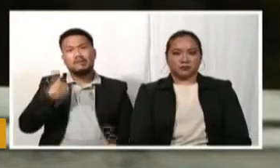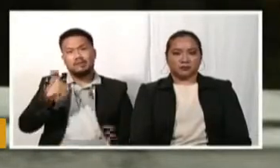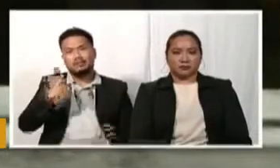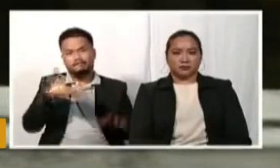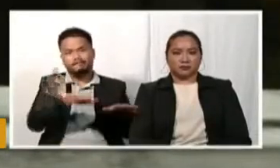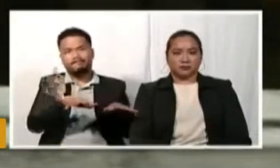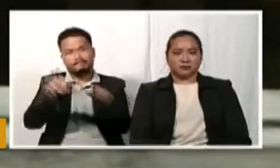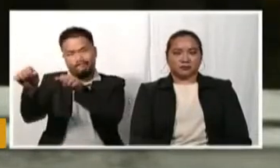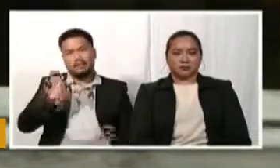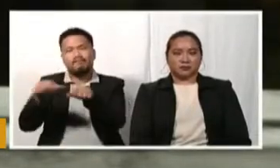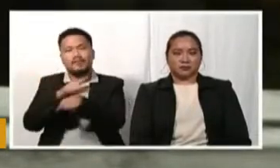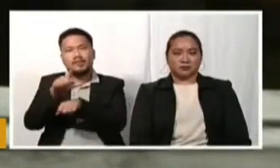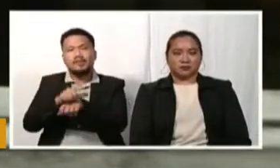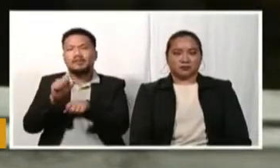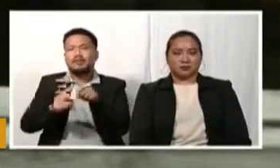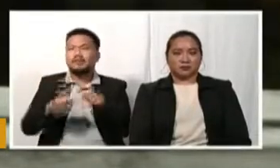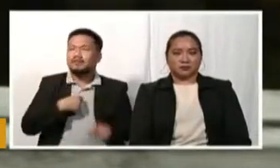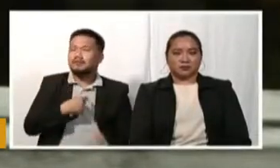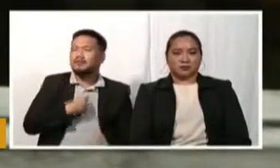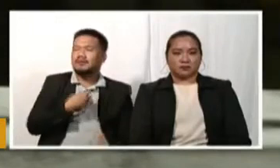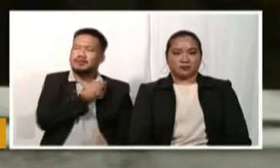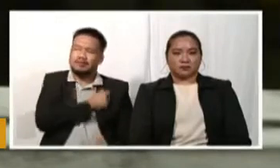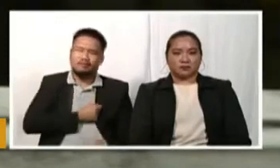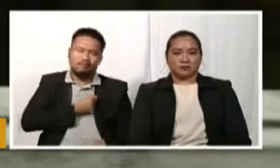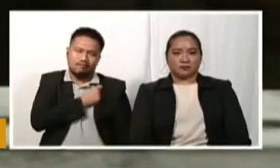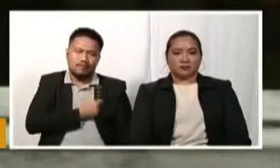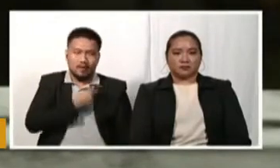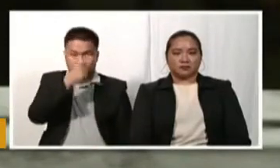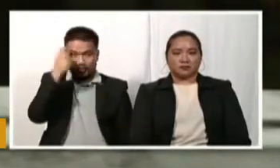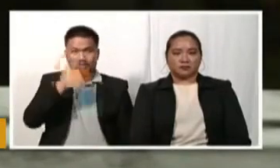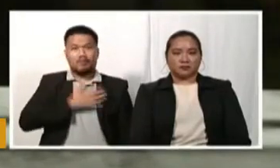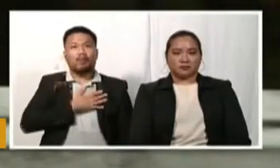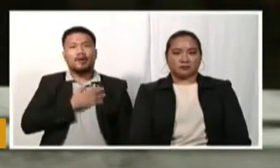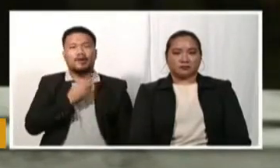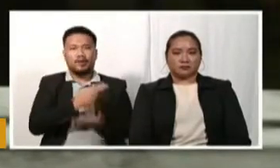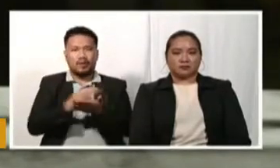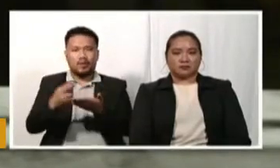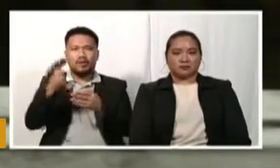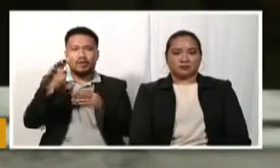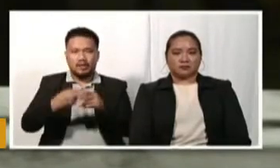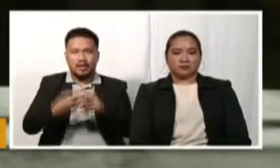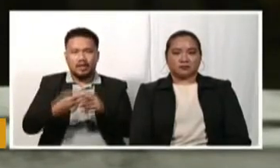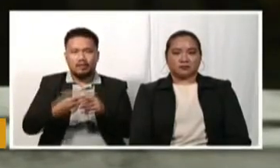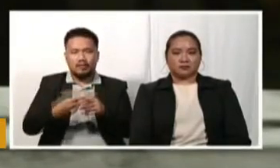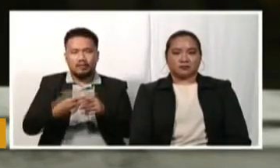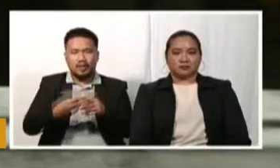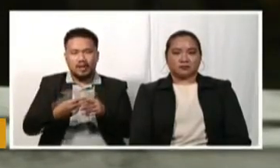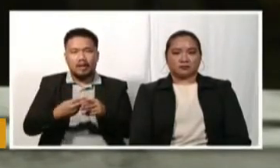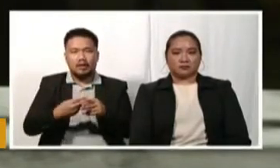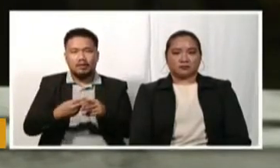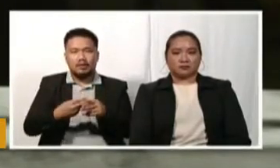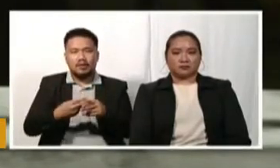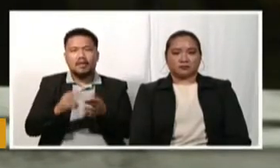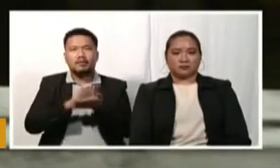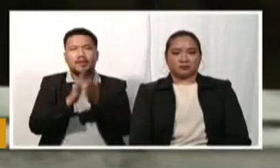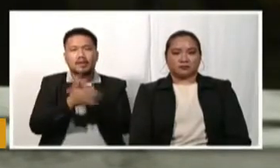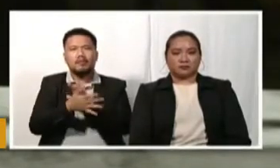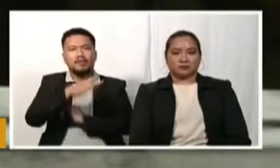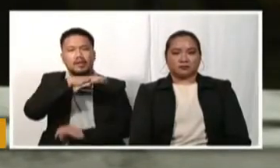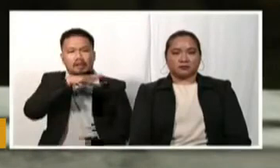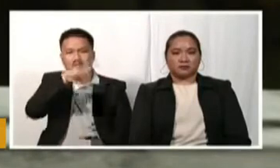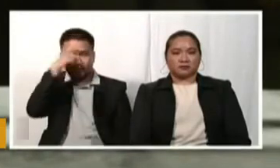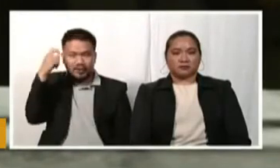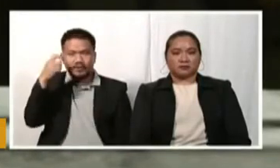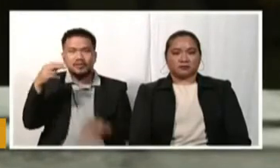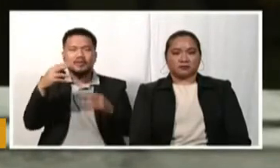So I have relented because of my holy name, which the house of Israel profaned